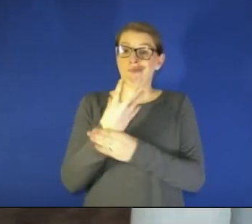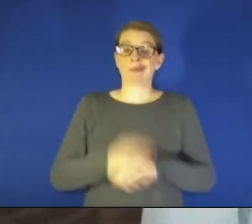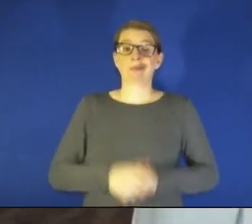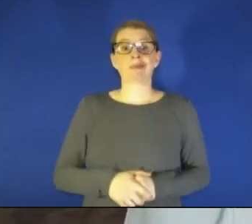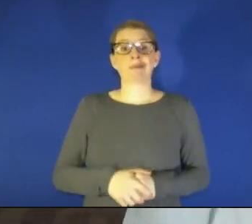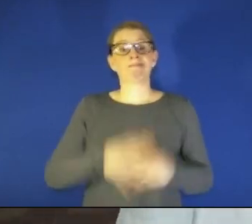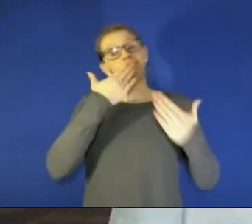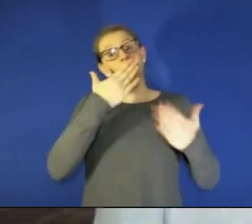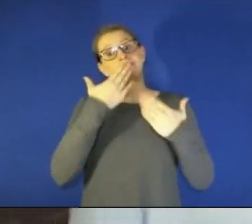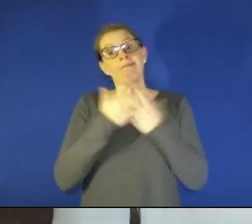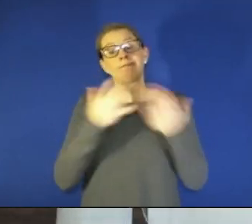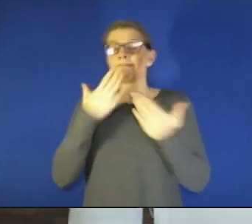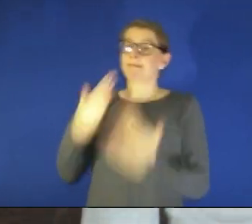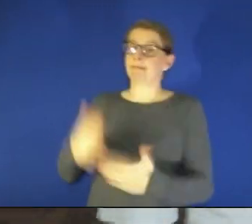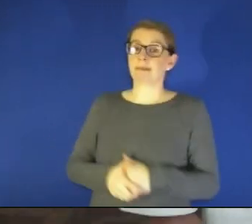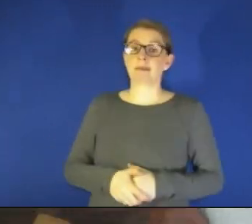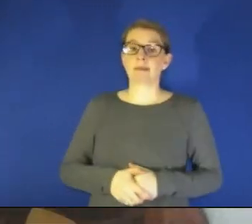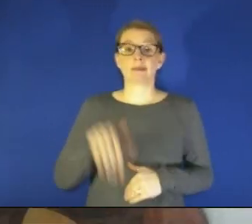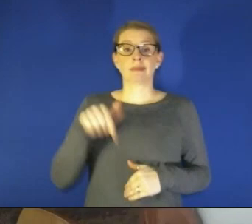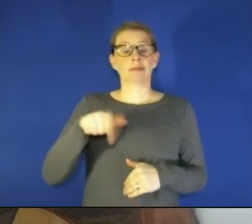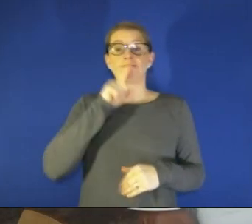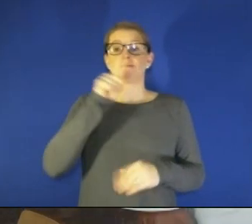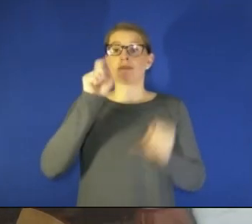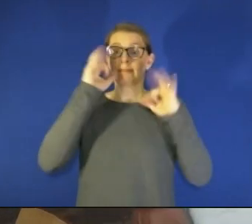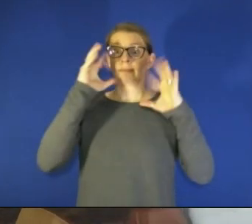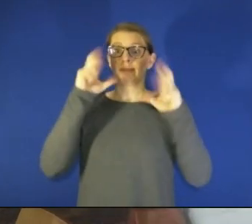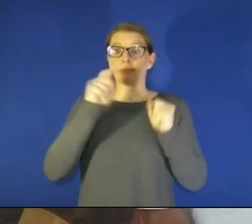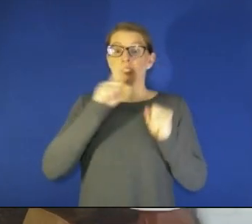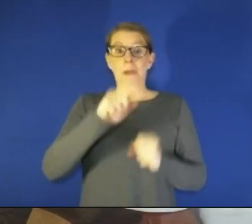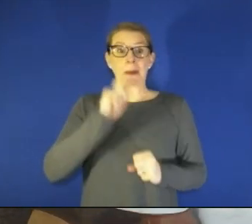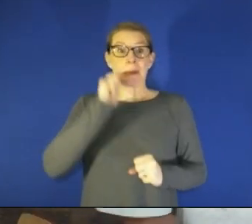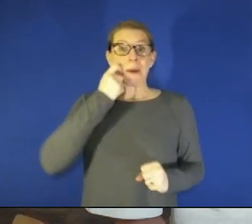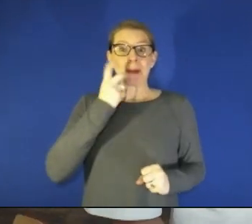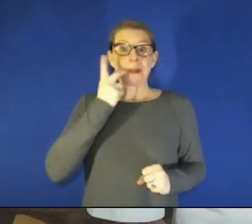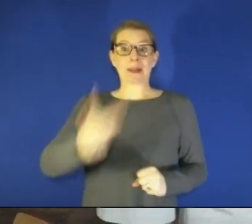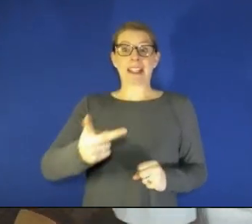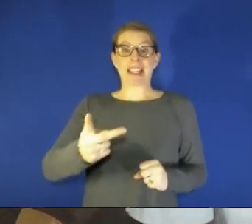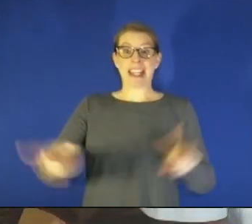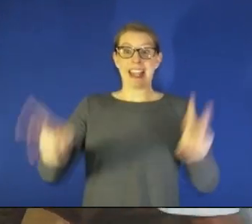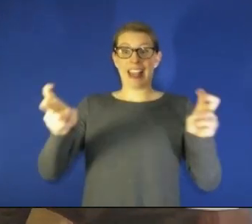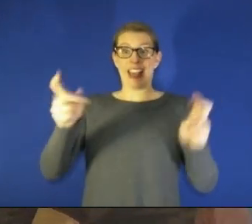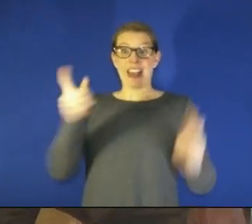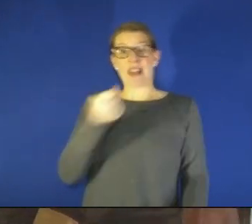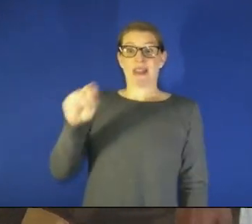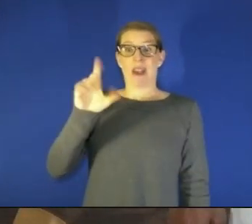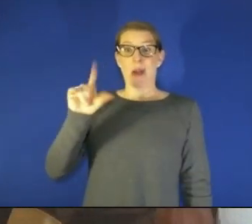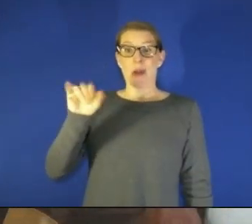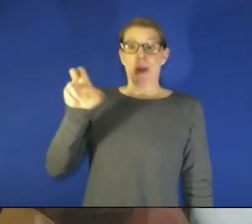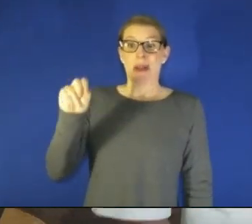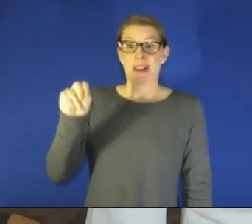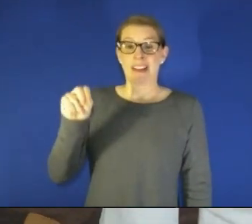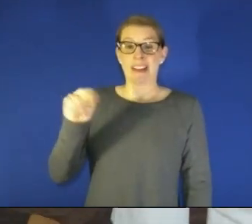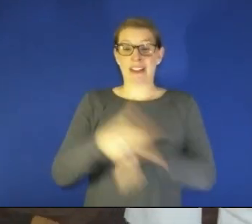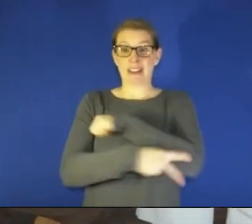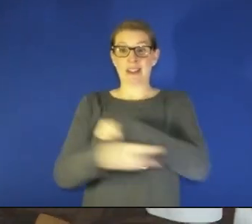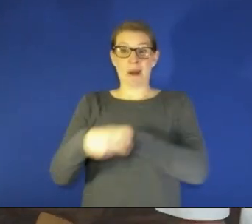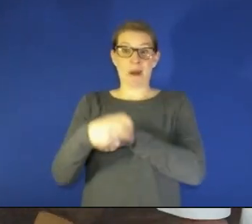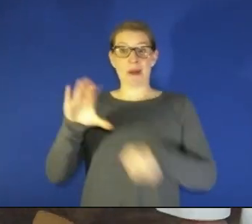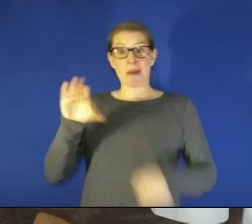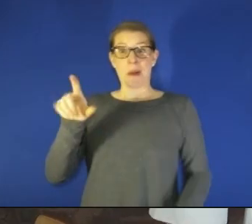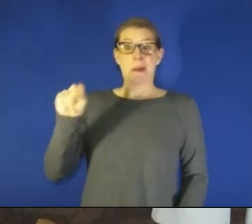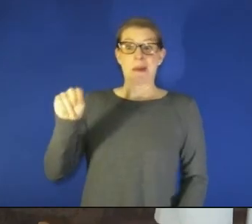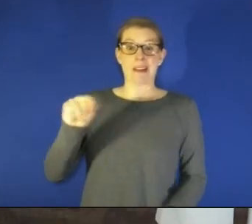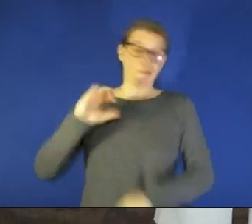been fascinating, and it's actually really cool to finally see the colon in person, the stolen colon, back at its home